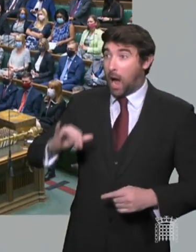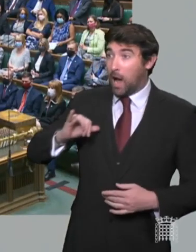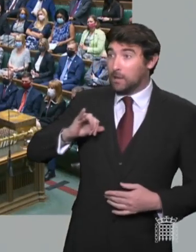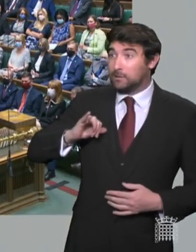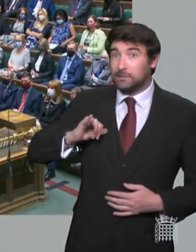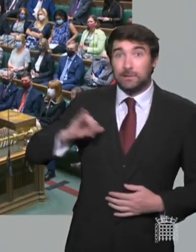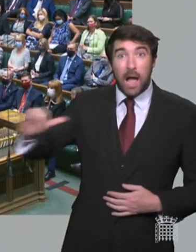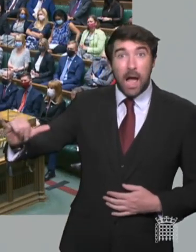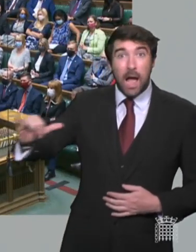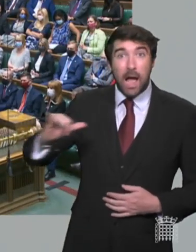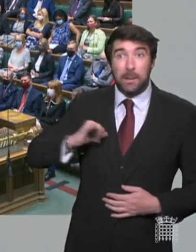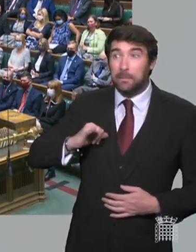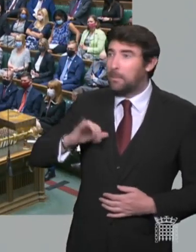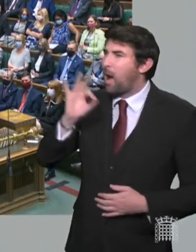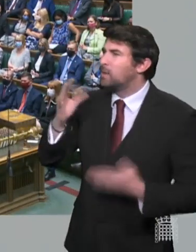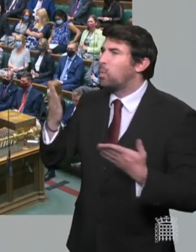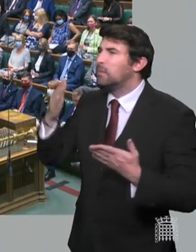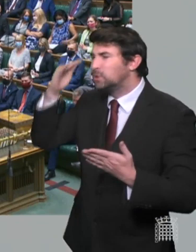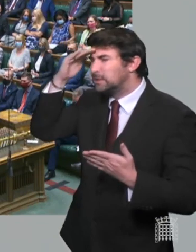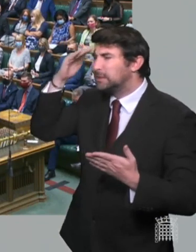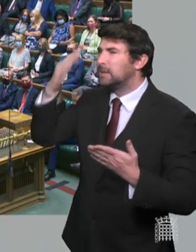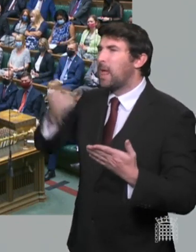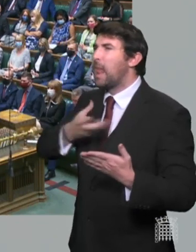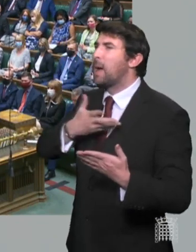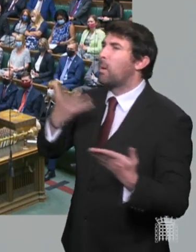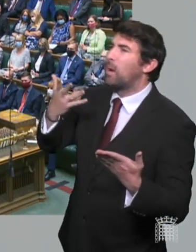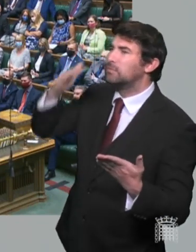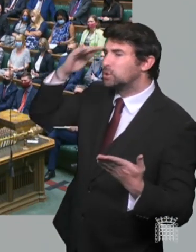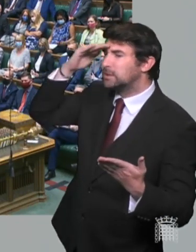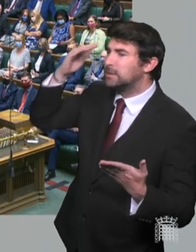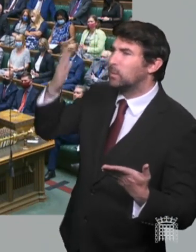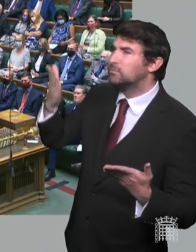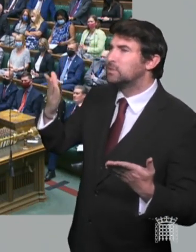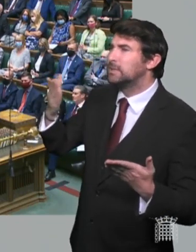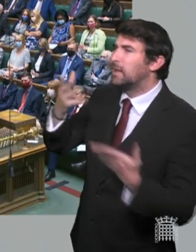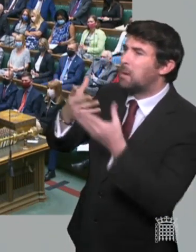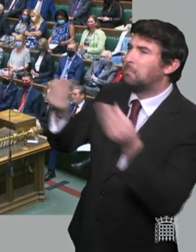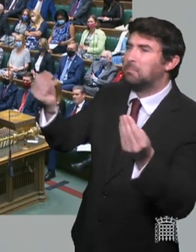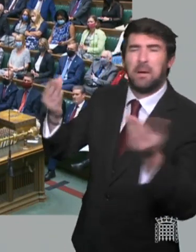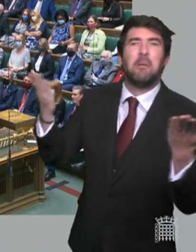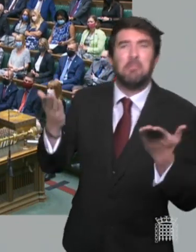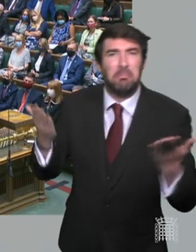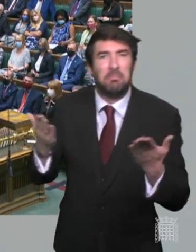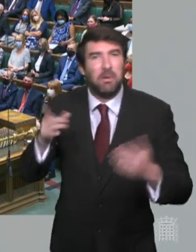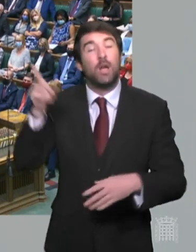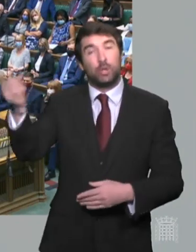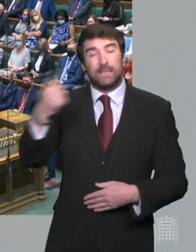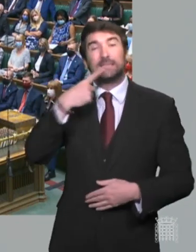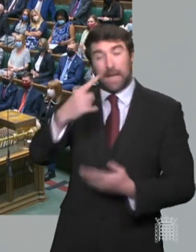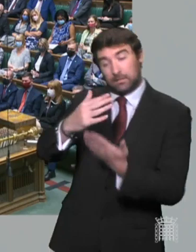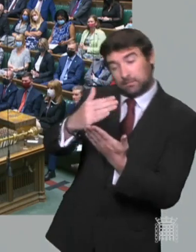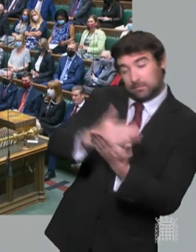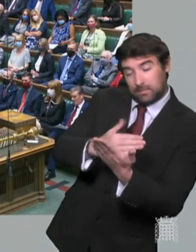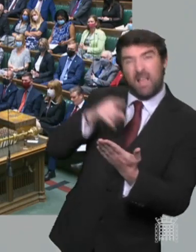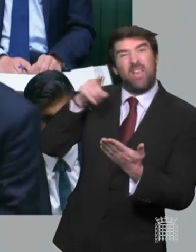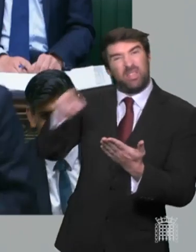The current, where is she? I can't see her in her place, Mr. Speaker. And she said this was to be the